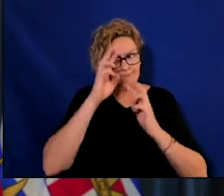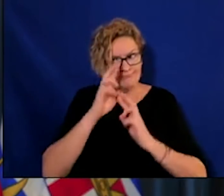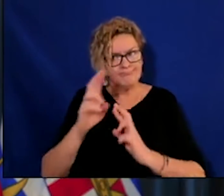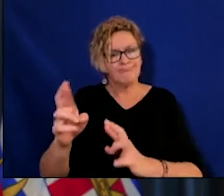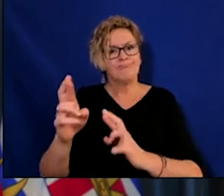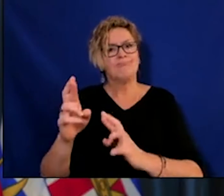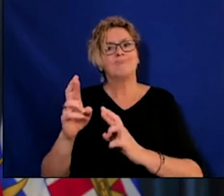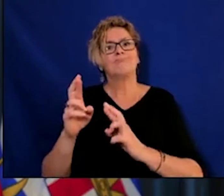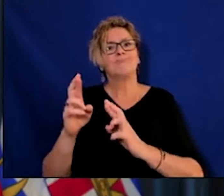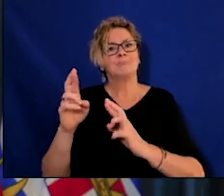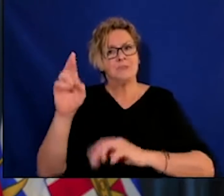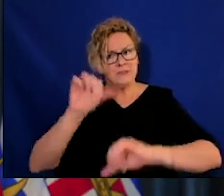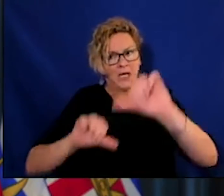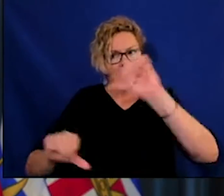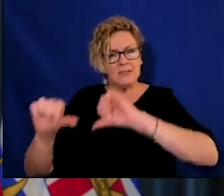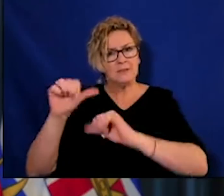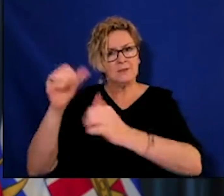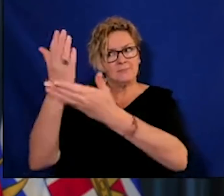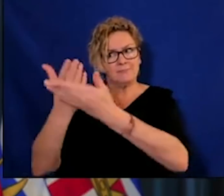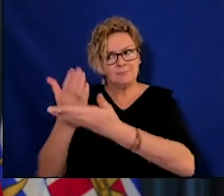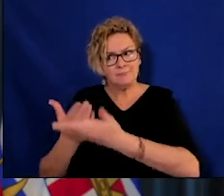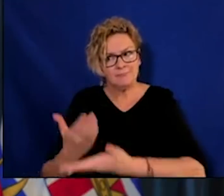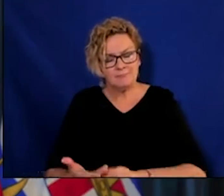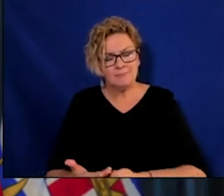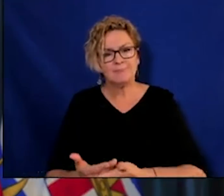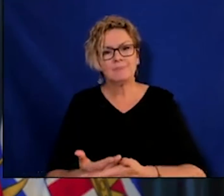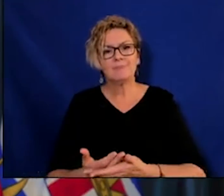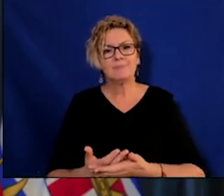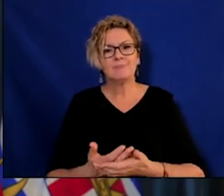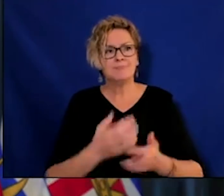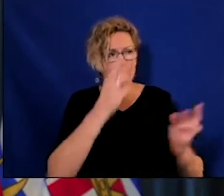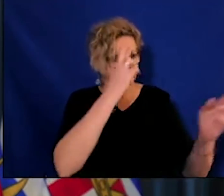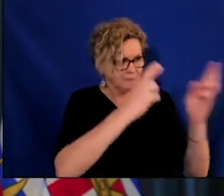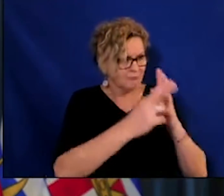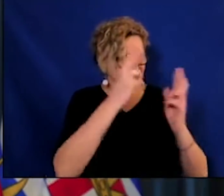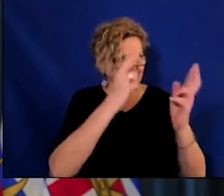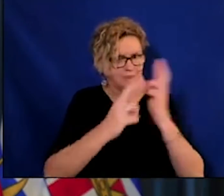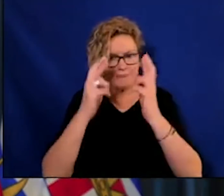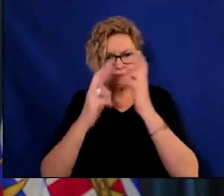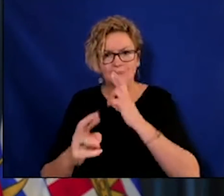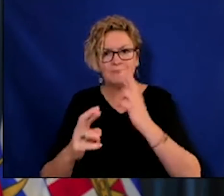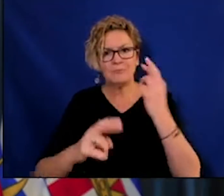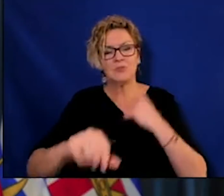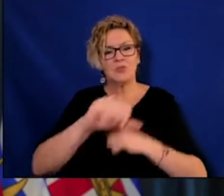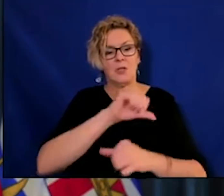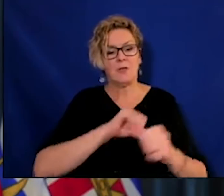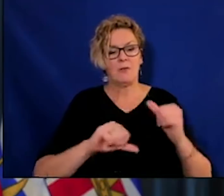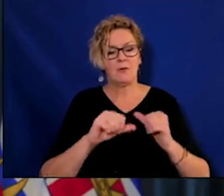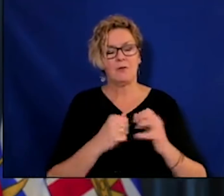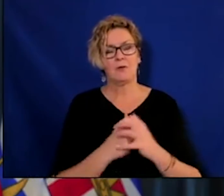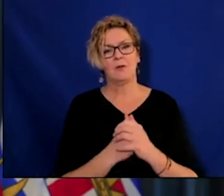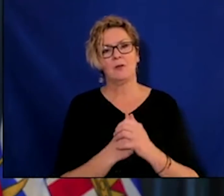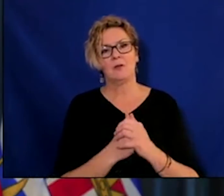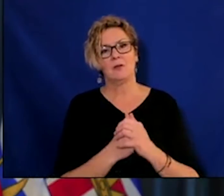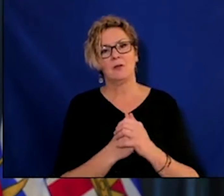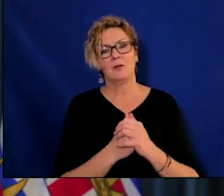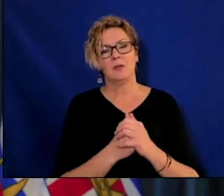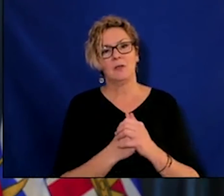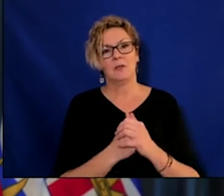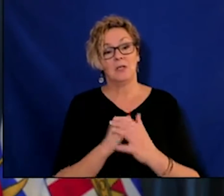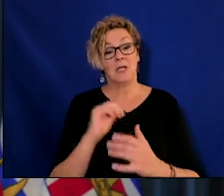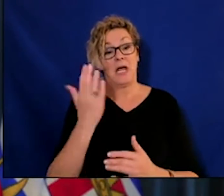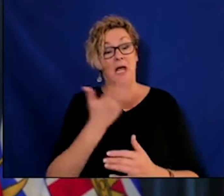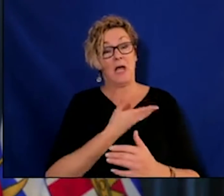by which we together can fight the virus. And I encourage everyone with the orders that were put in last